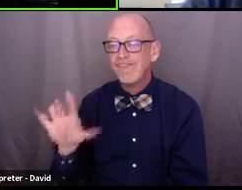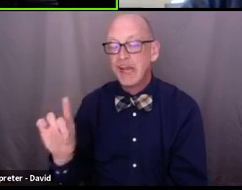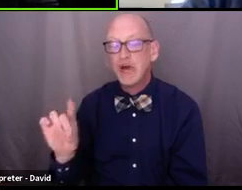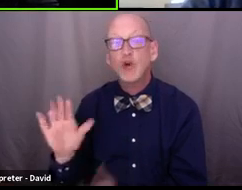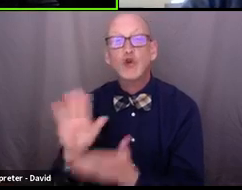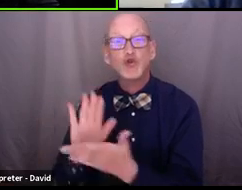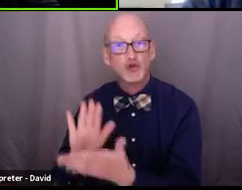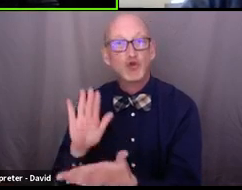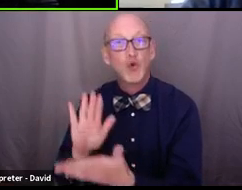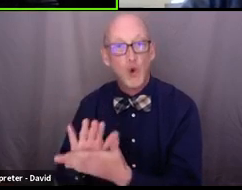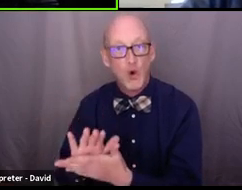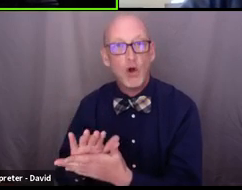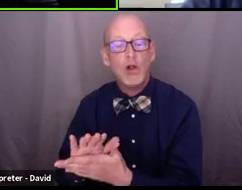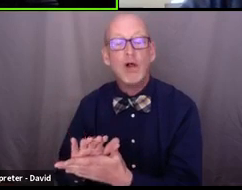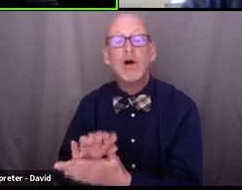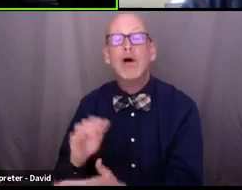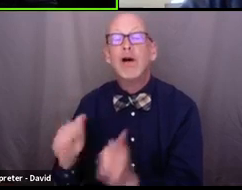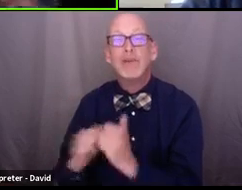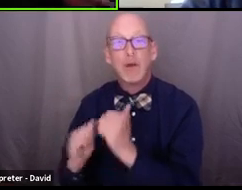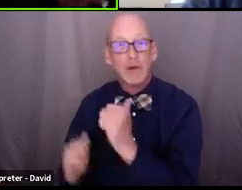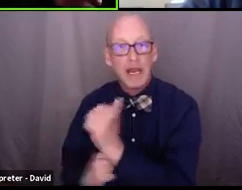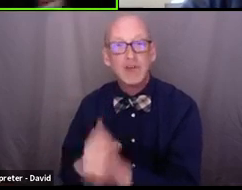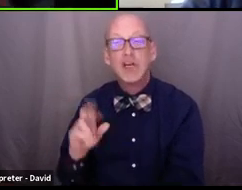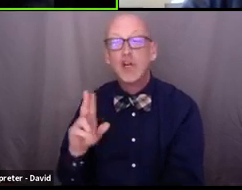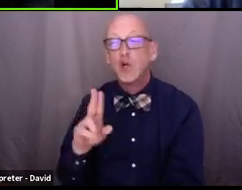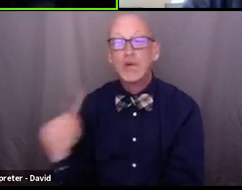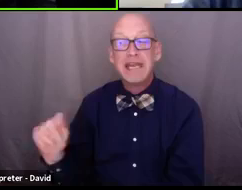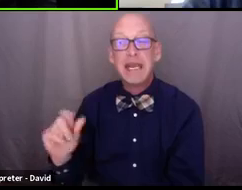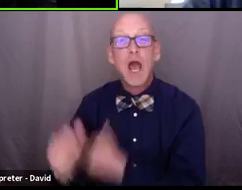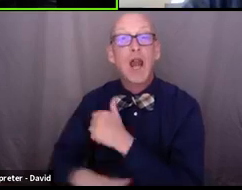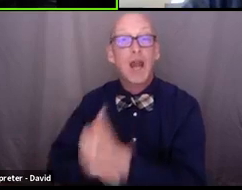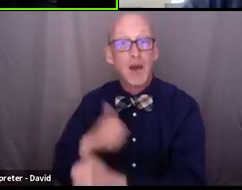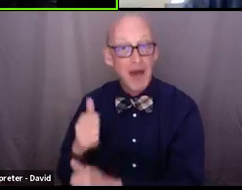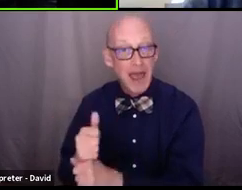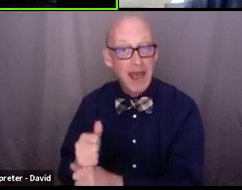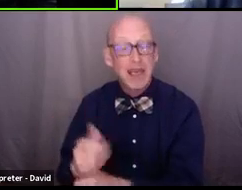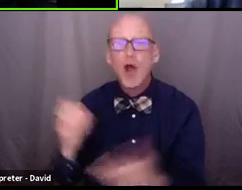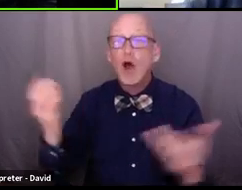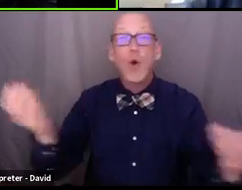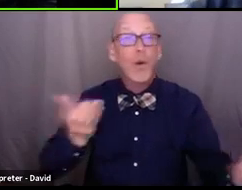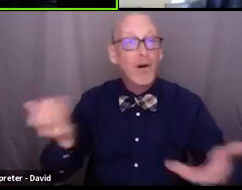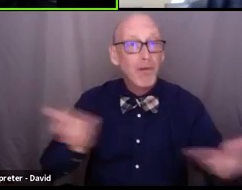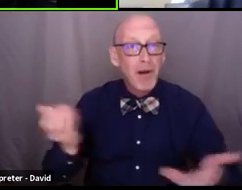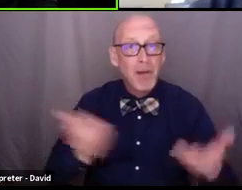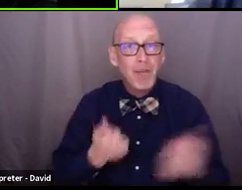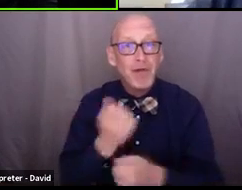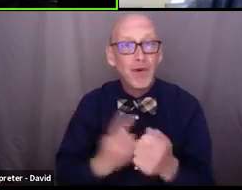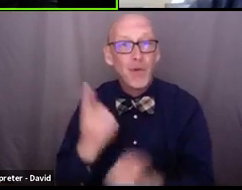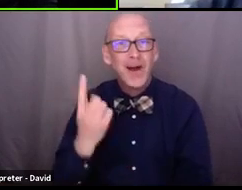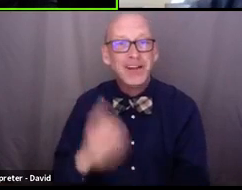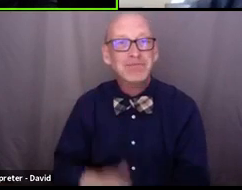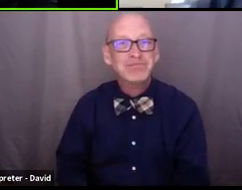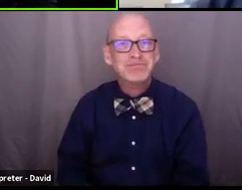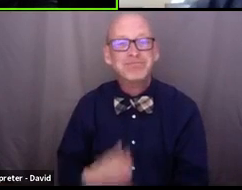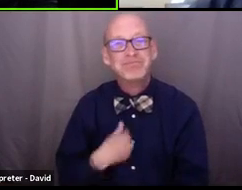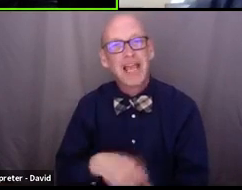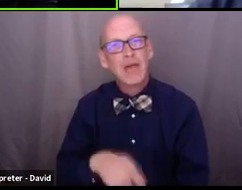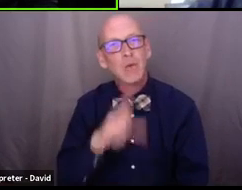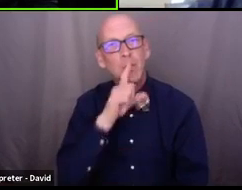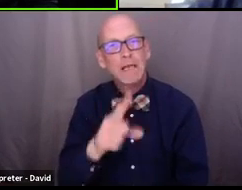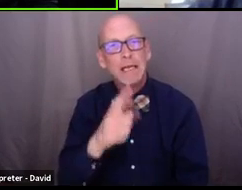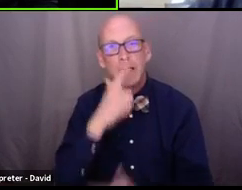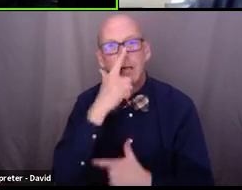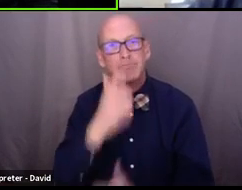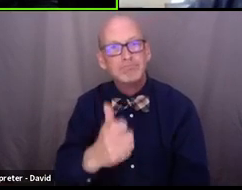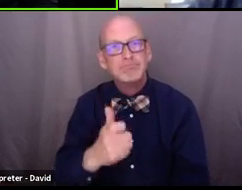Alumni Association for the Rockets also. So welcome all of you guys. I've been really interested